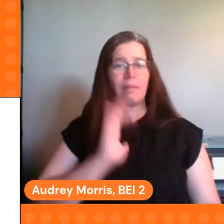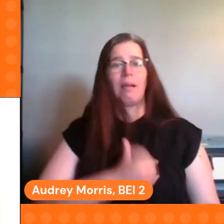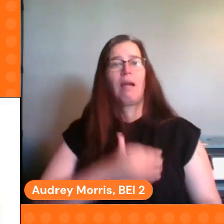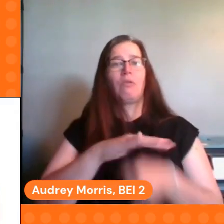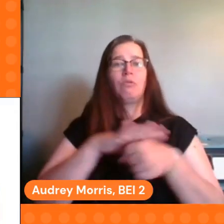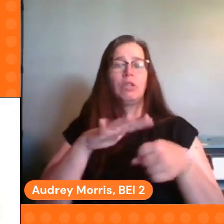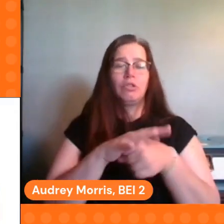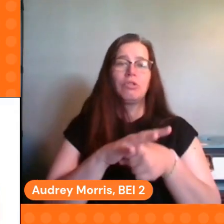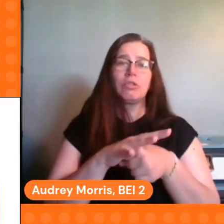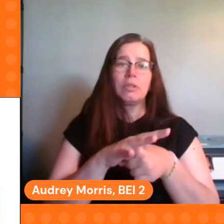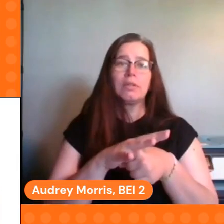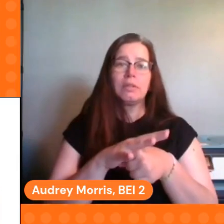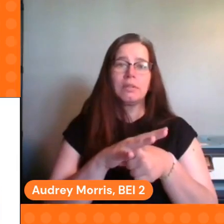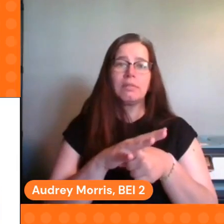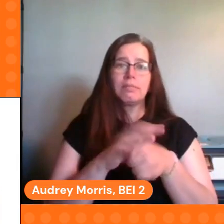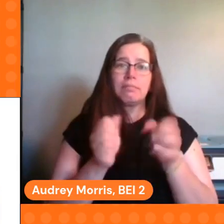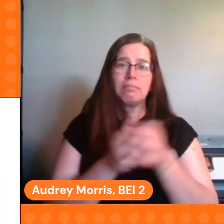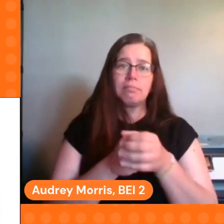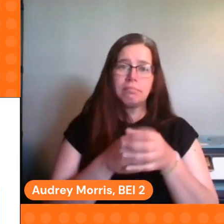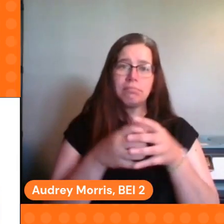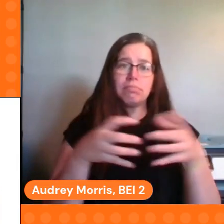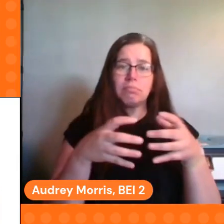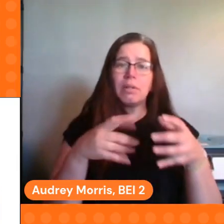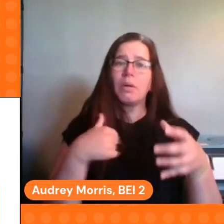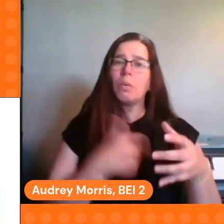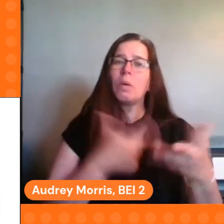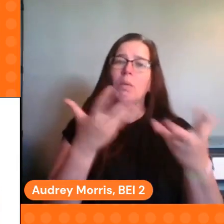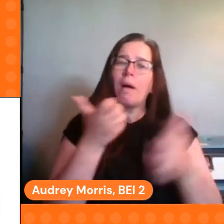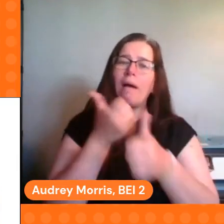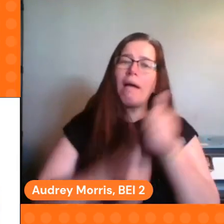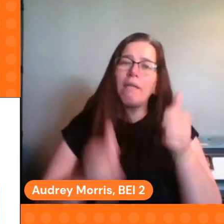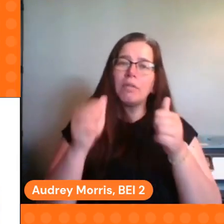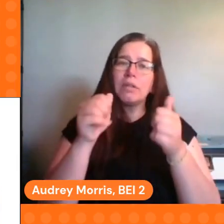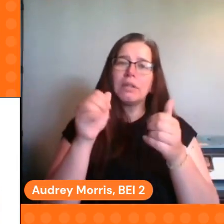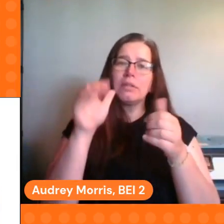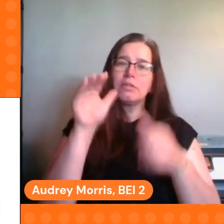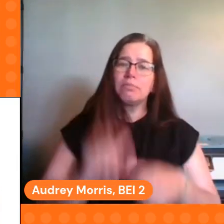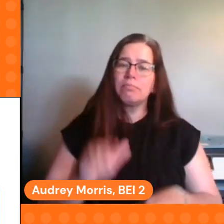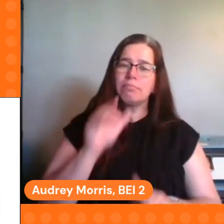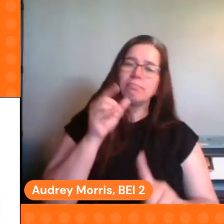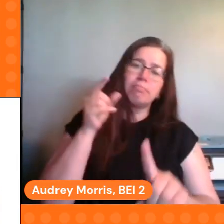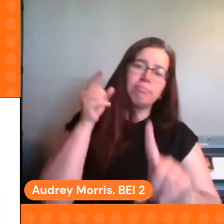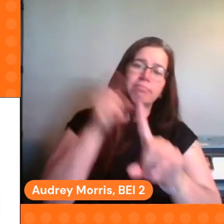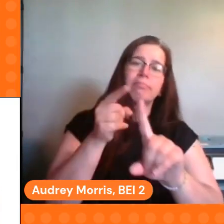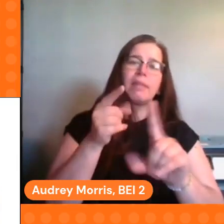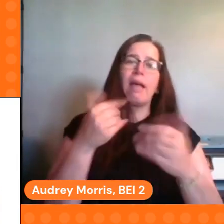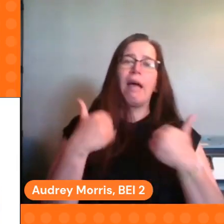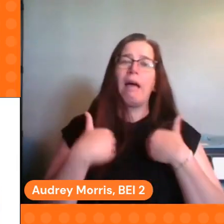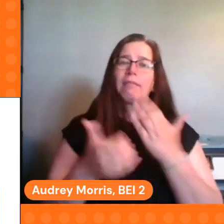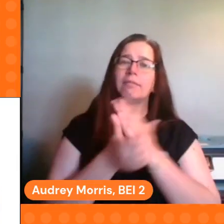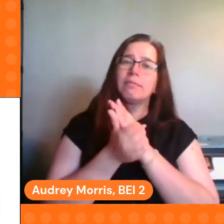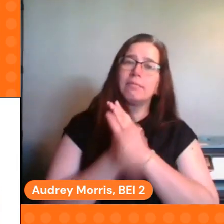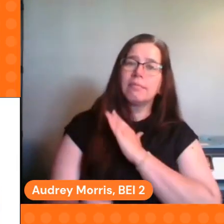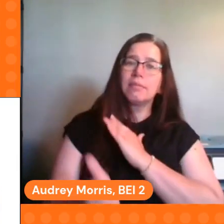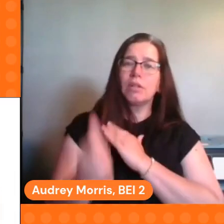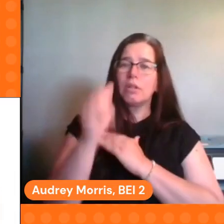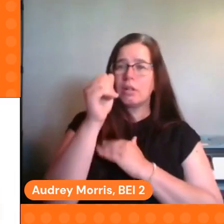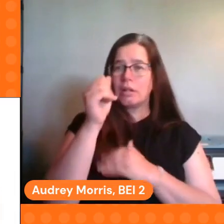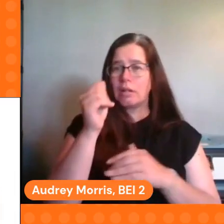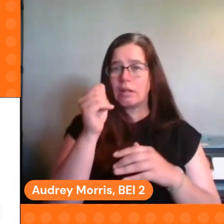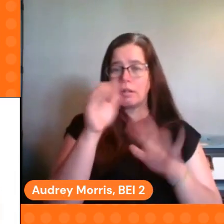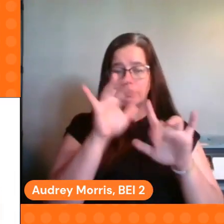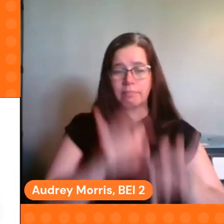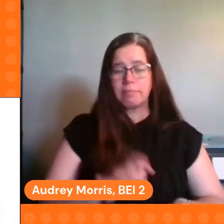but simple. We want every Vietnamese children to master computational thinking and creative thinking to